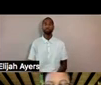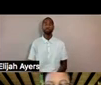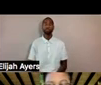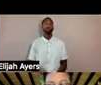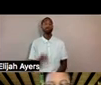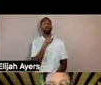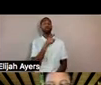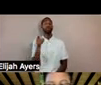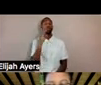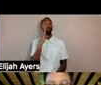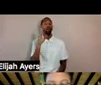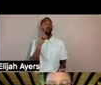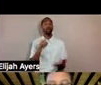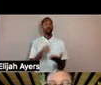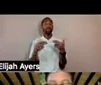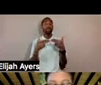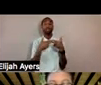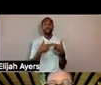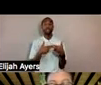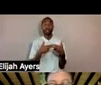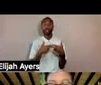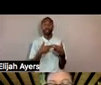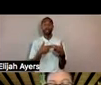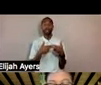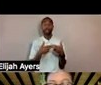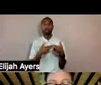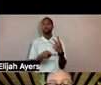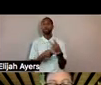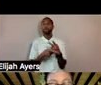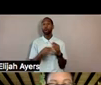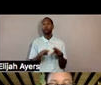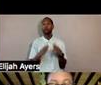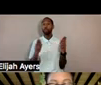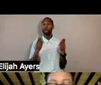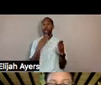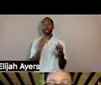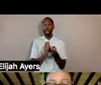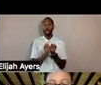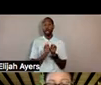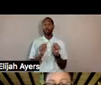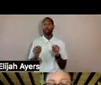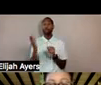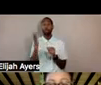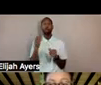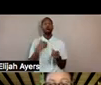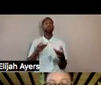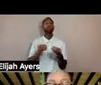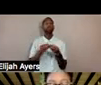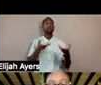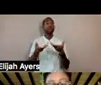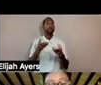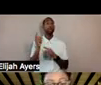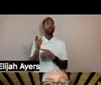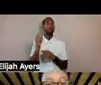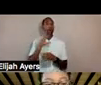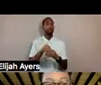you'll notice our slide deck link. So we keep that open and it's editable because we'll have some interactive moments. And